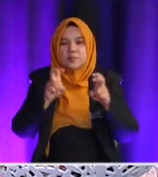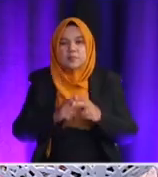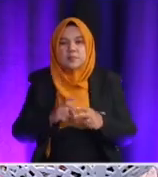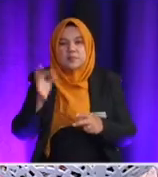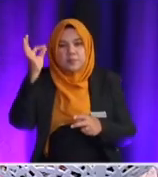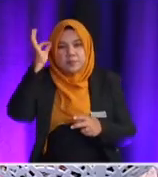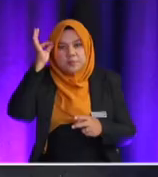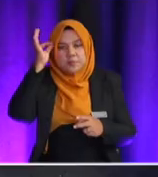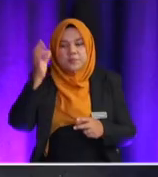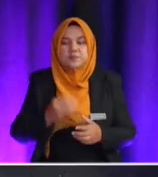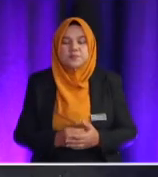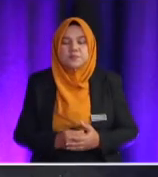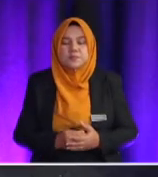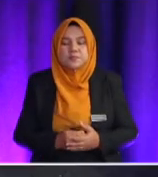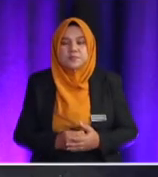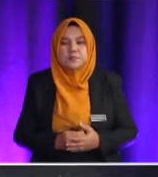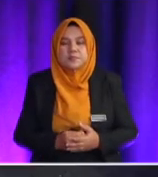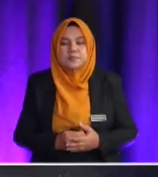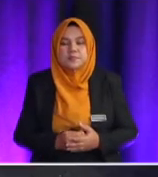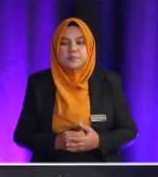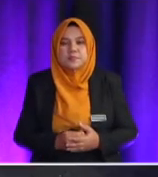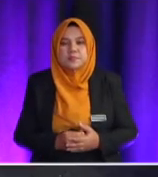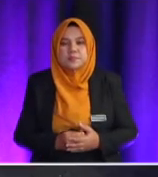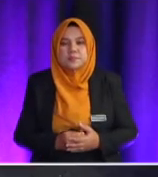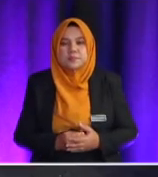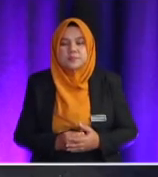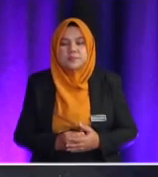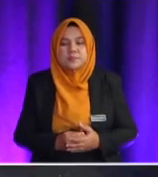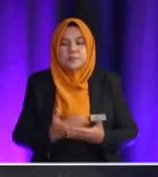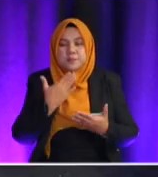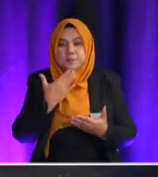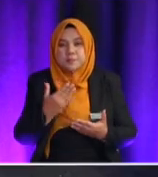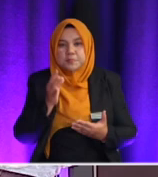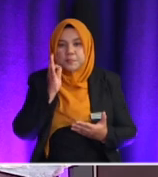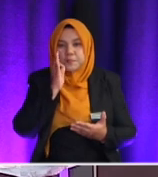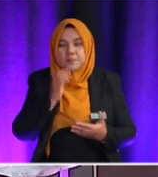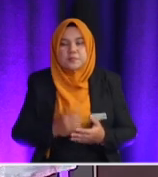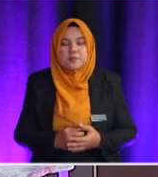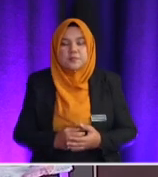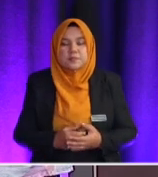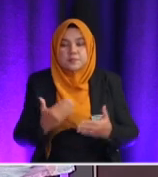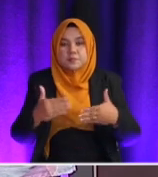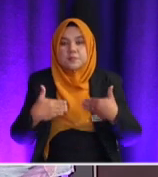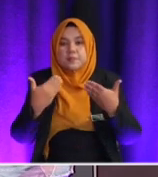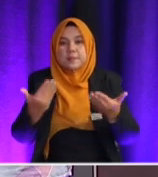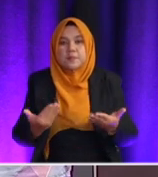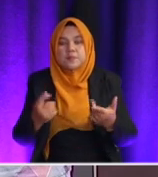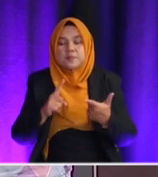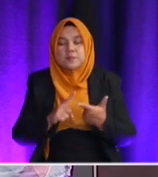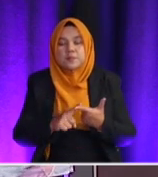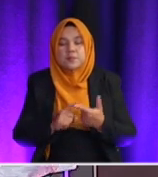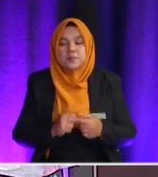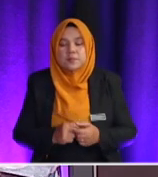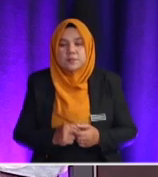about it, right, teacher? Yes. Let's proceed. Yes, thank you, Shafika. Mm-hmm. So let us move on to our second one, which